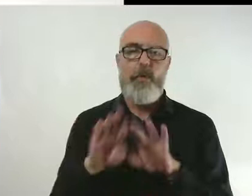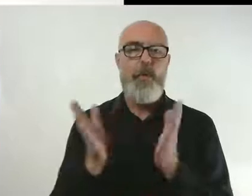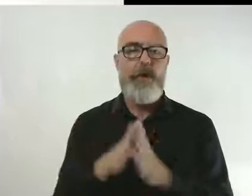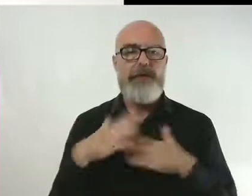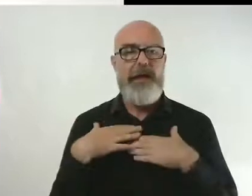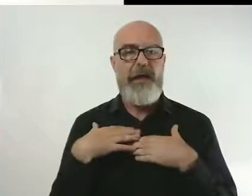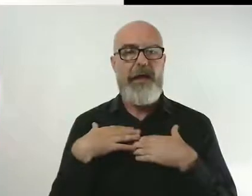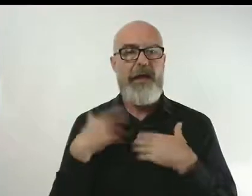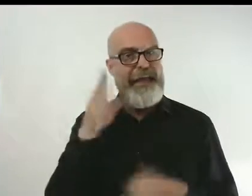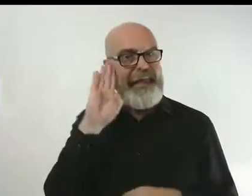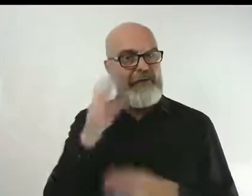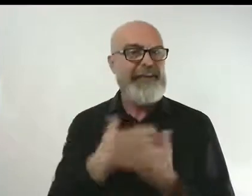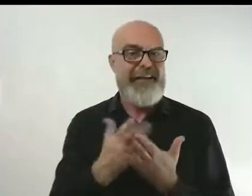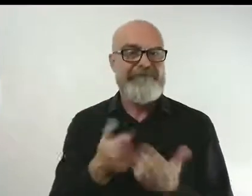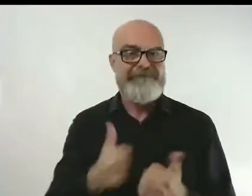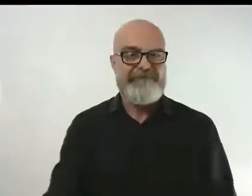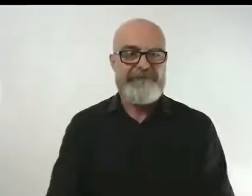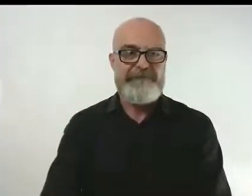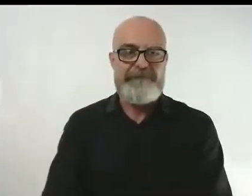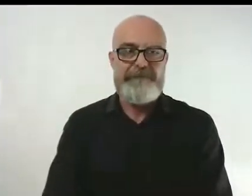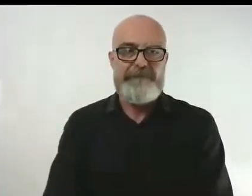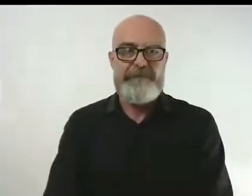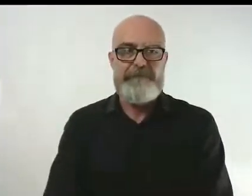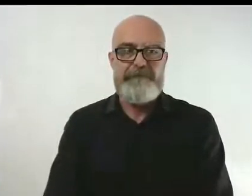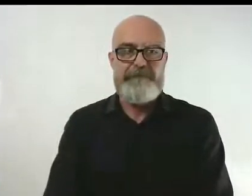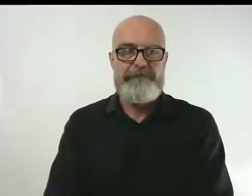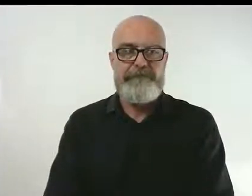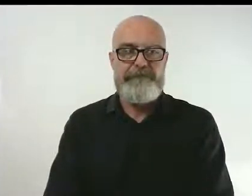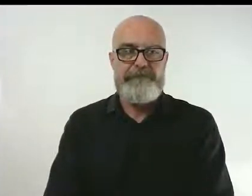earlier this year on World Hearing Day.